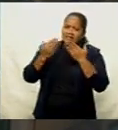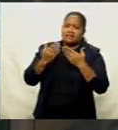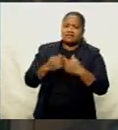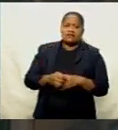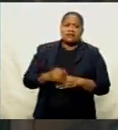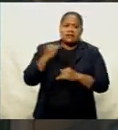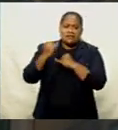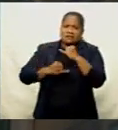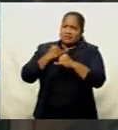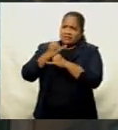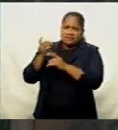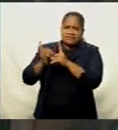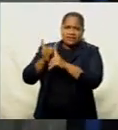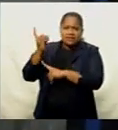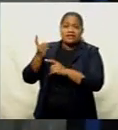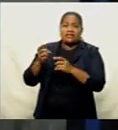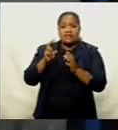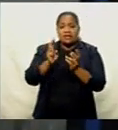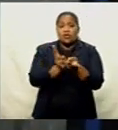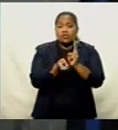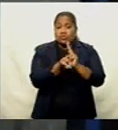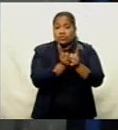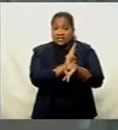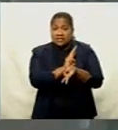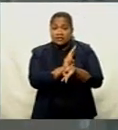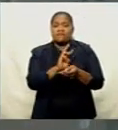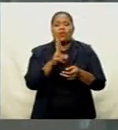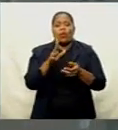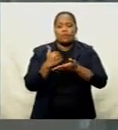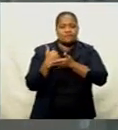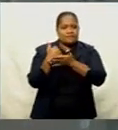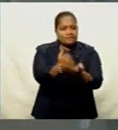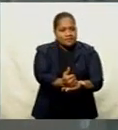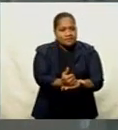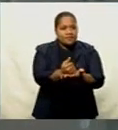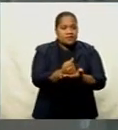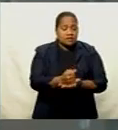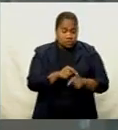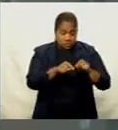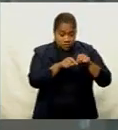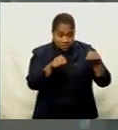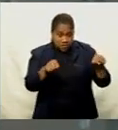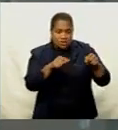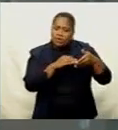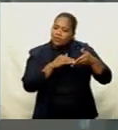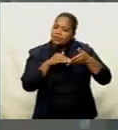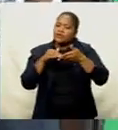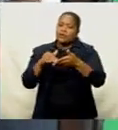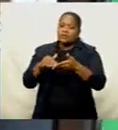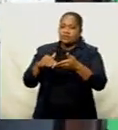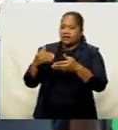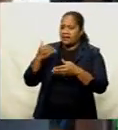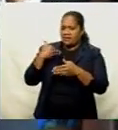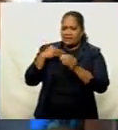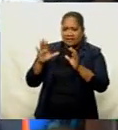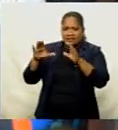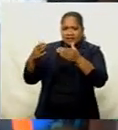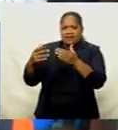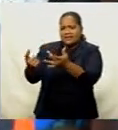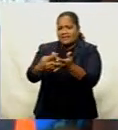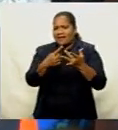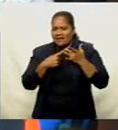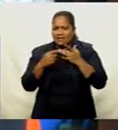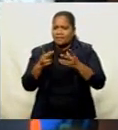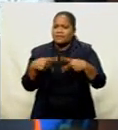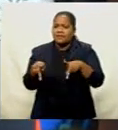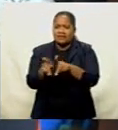for their assistance. Dr. Wangai-Nambete says the items will be used by health facilities and various locations where frontline staff are working.